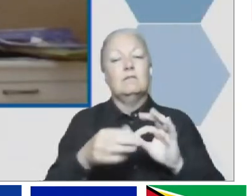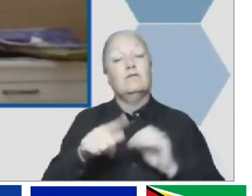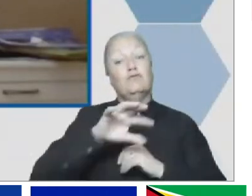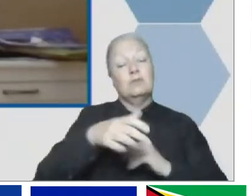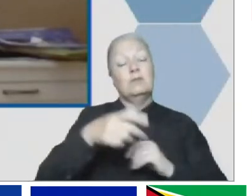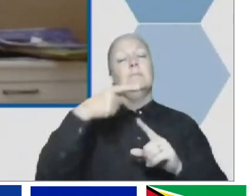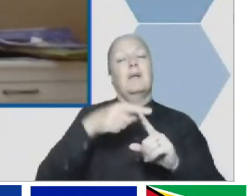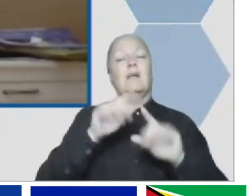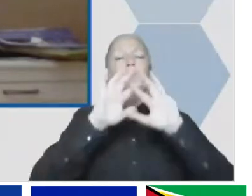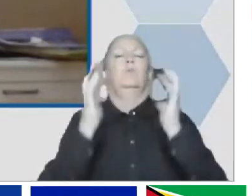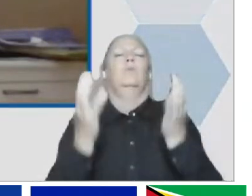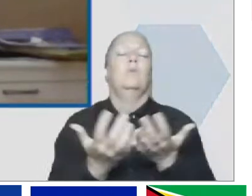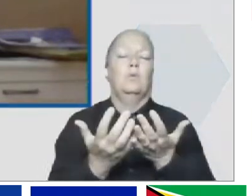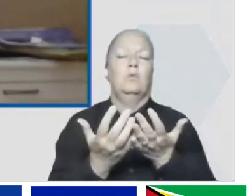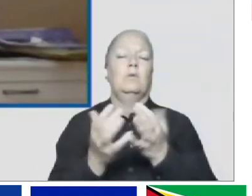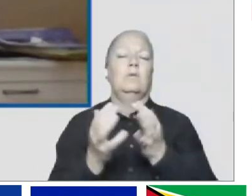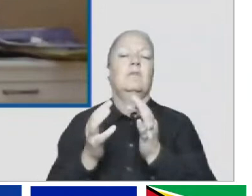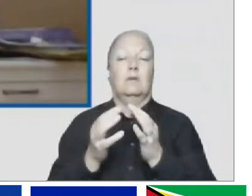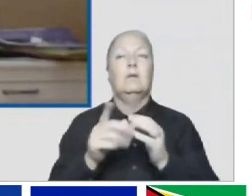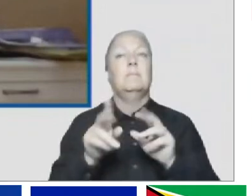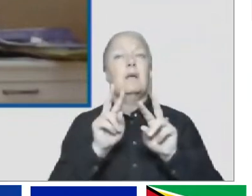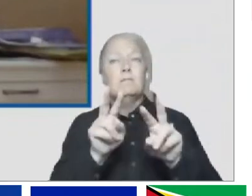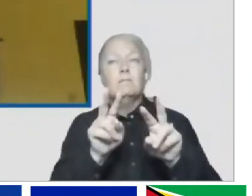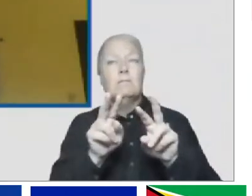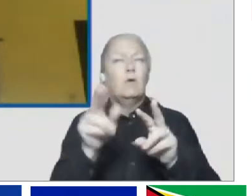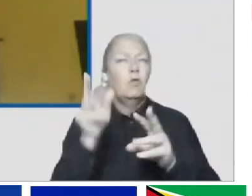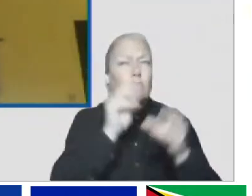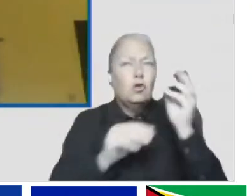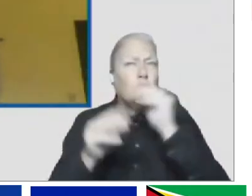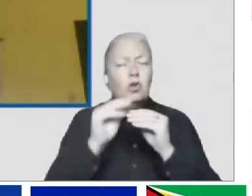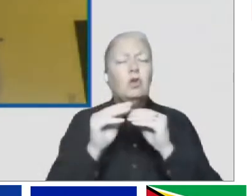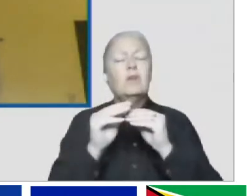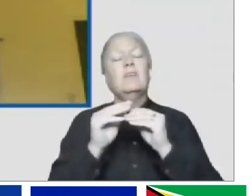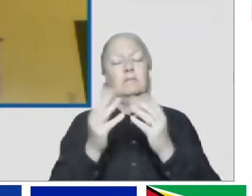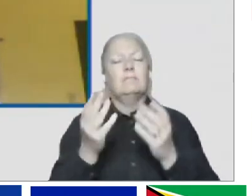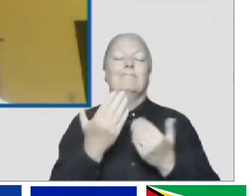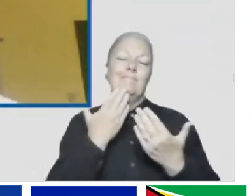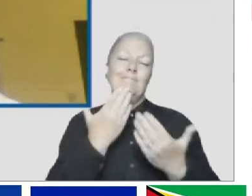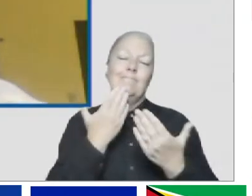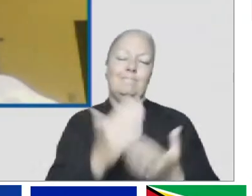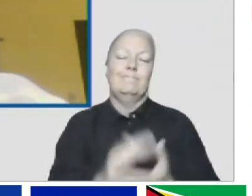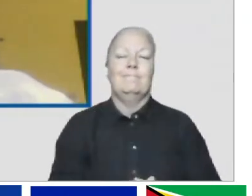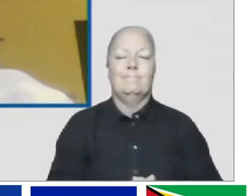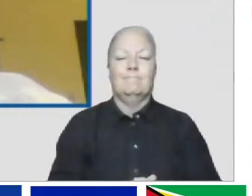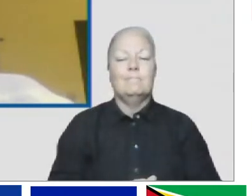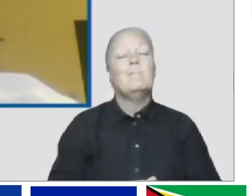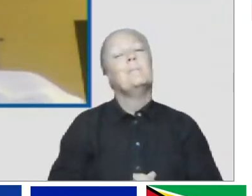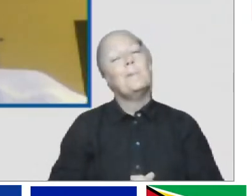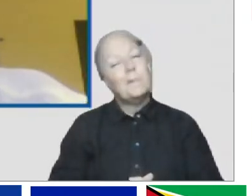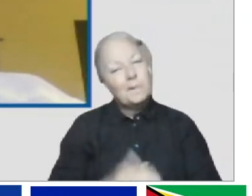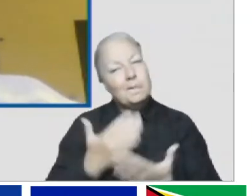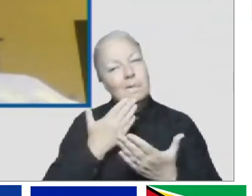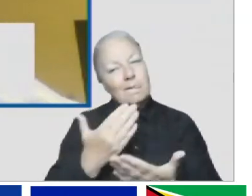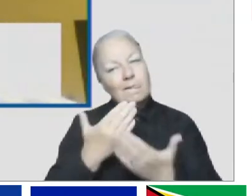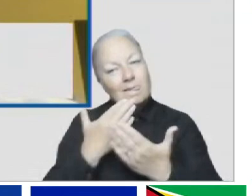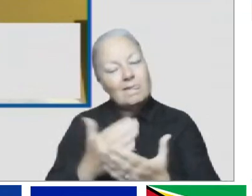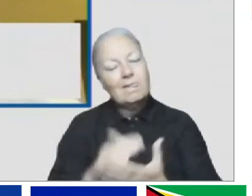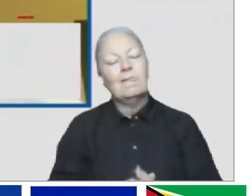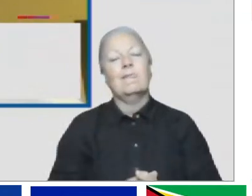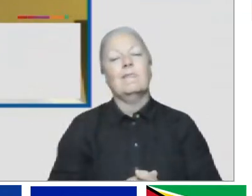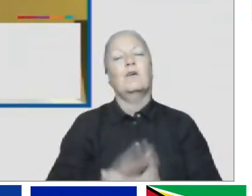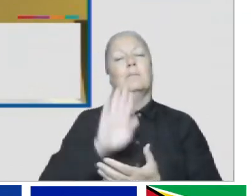and be effective. Thank you very much, Alan. Thanks a lot. Thank you very much, Vijay. We have 12 seconds to the